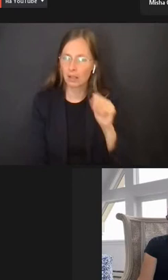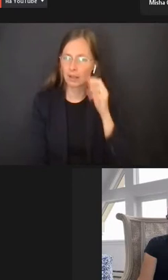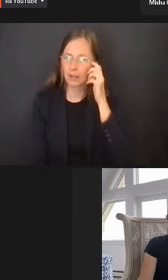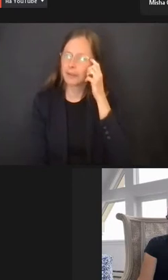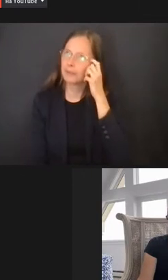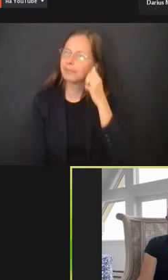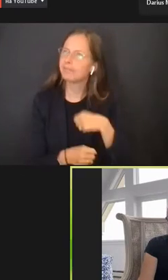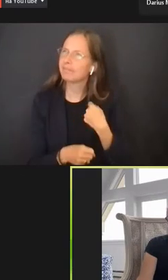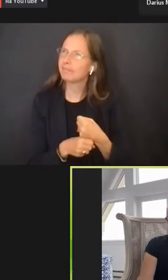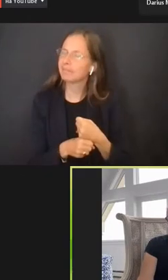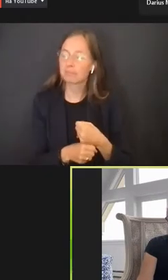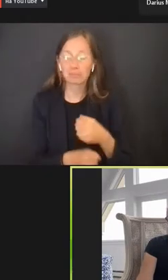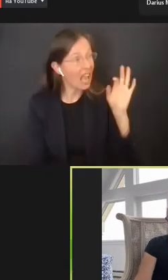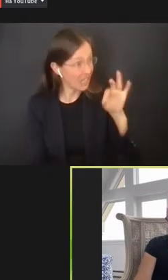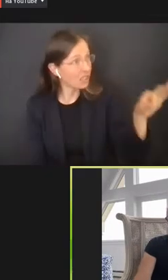99.